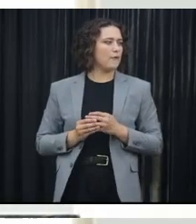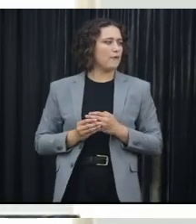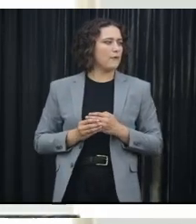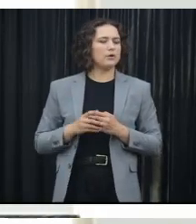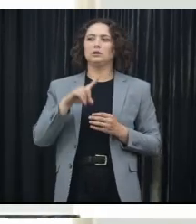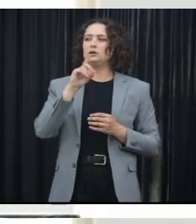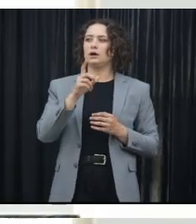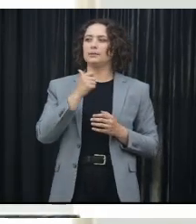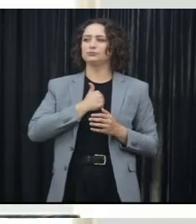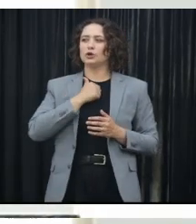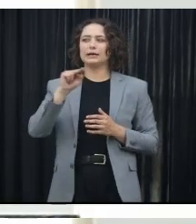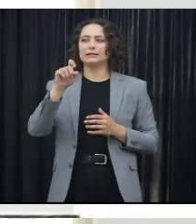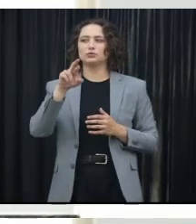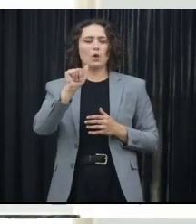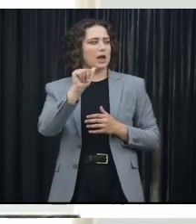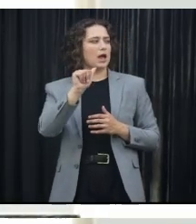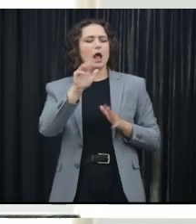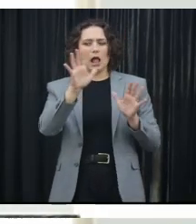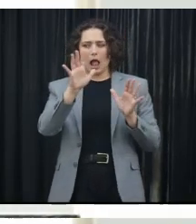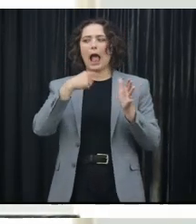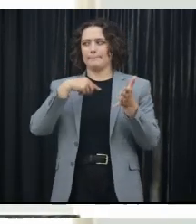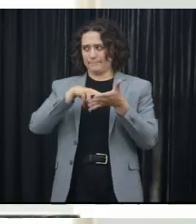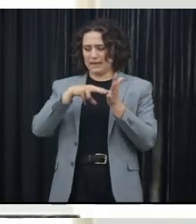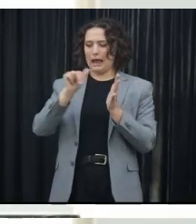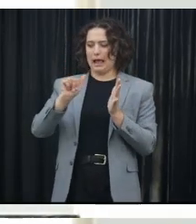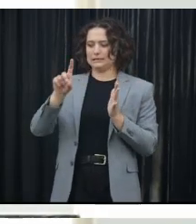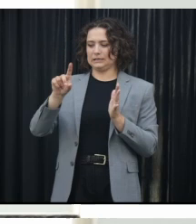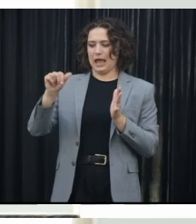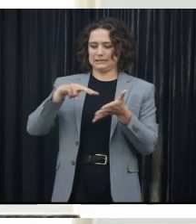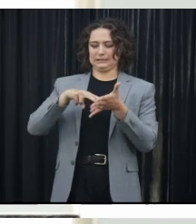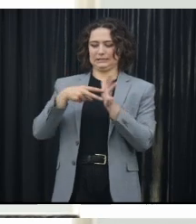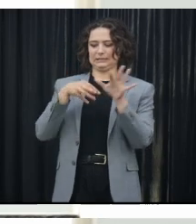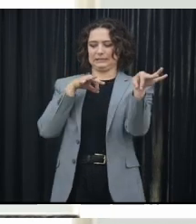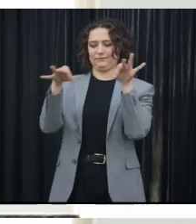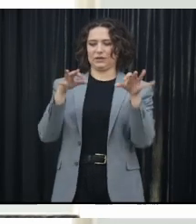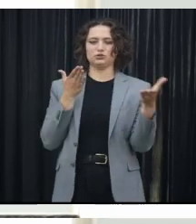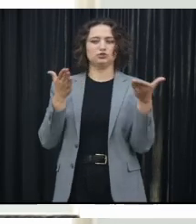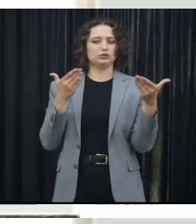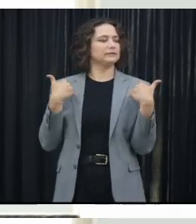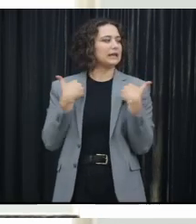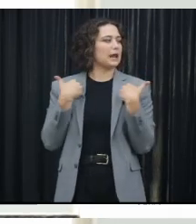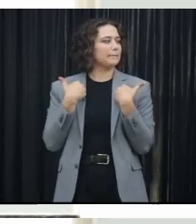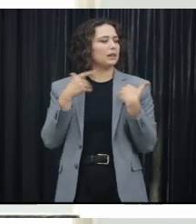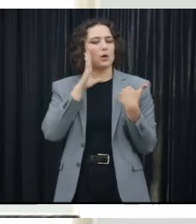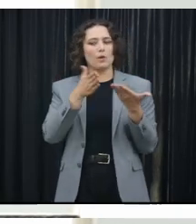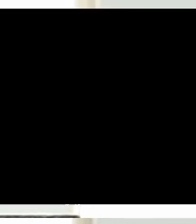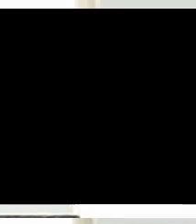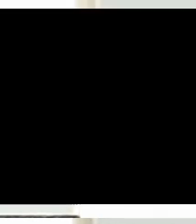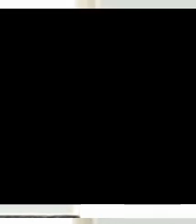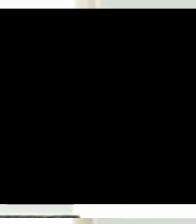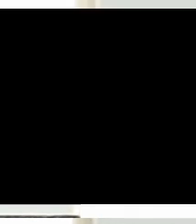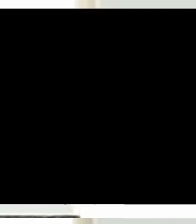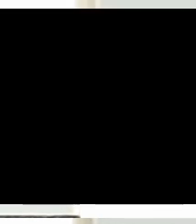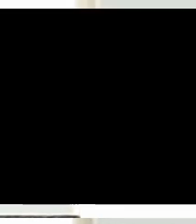I'm sorry, Nedra, just the service animal, the ADA-defined service animal, because I'll ask Amy about the other types under the Fair Housing Act. This is